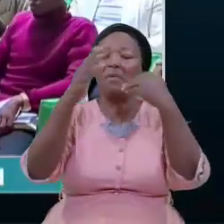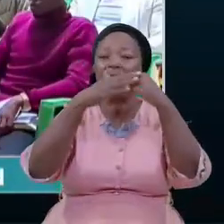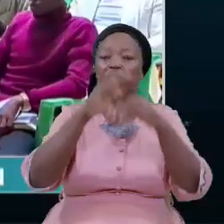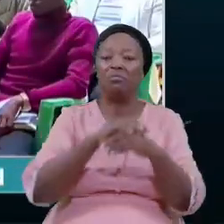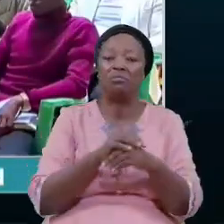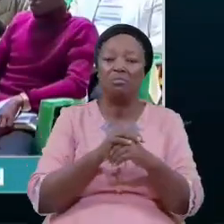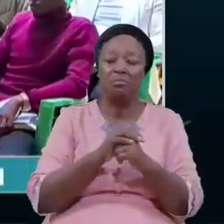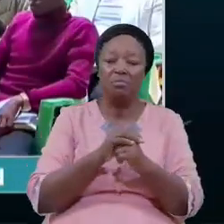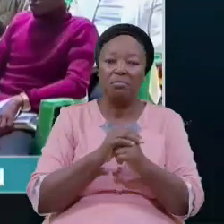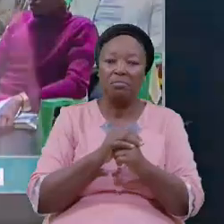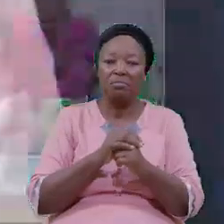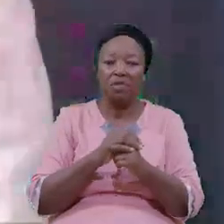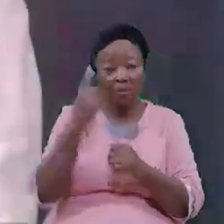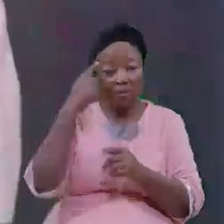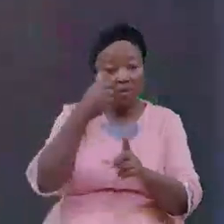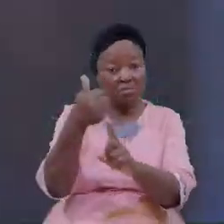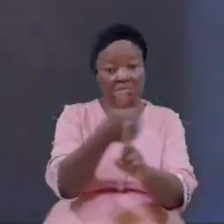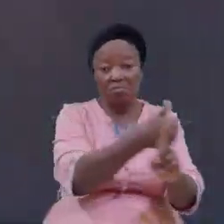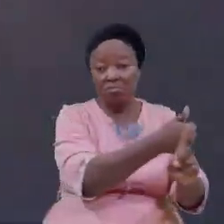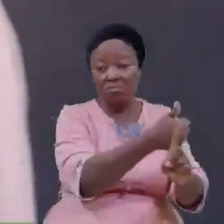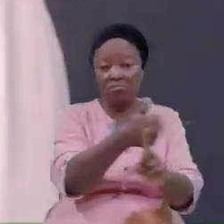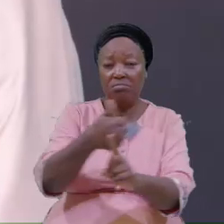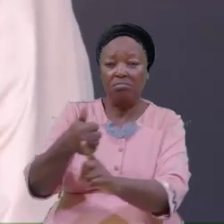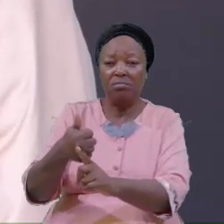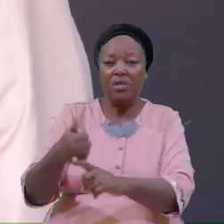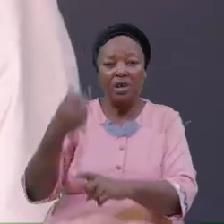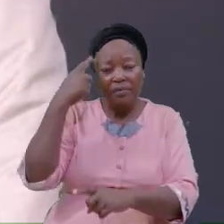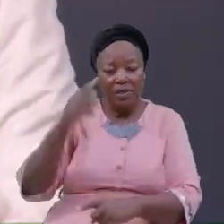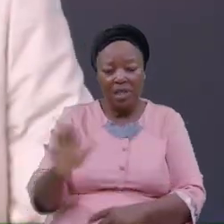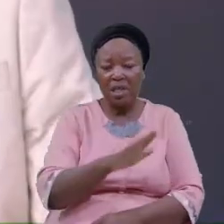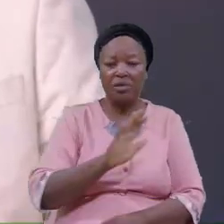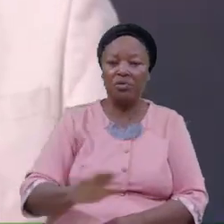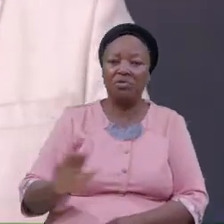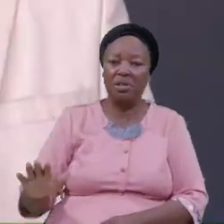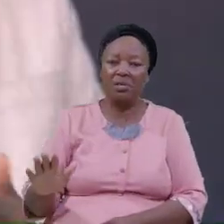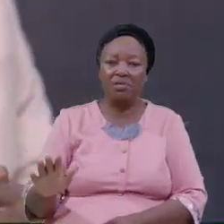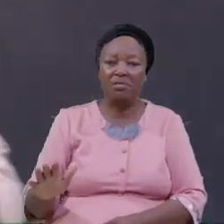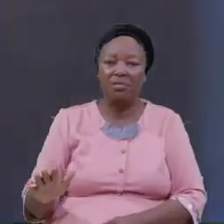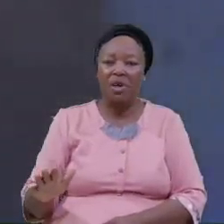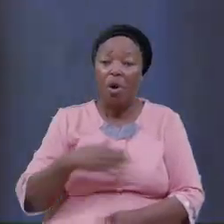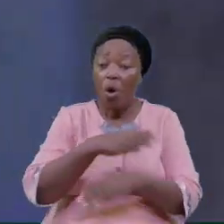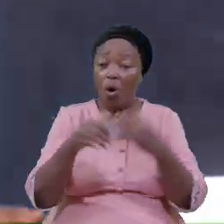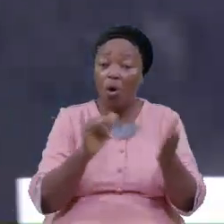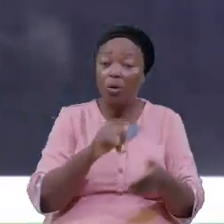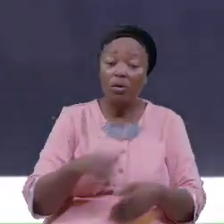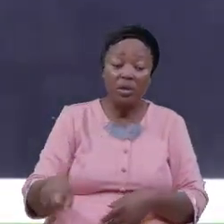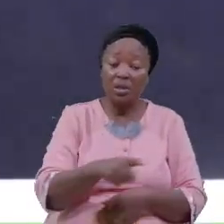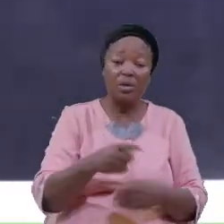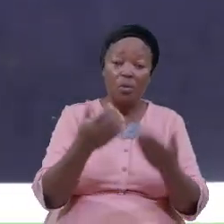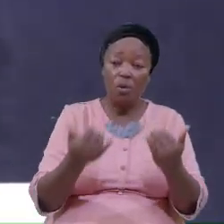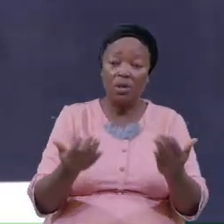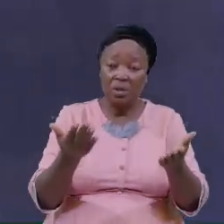for themselves, for their children. All they want now for their children, they want